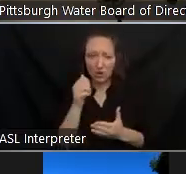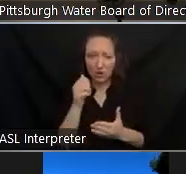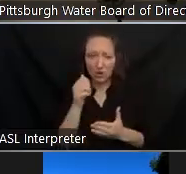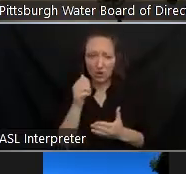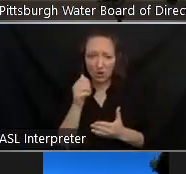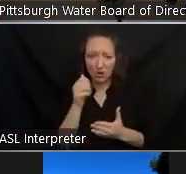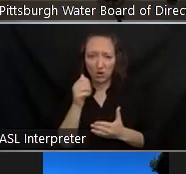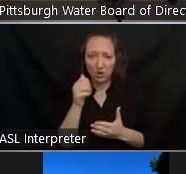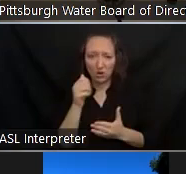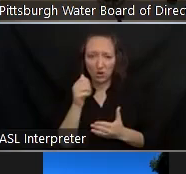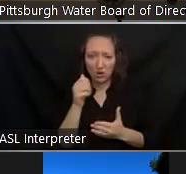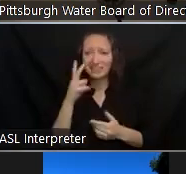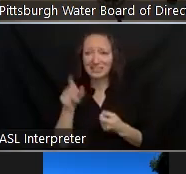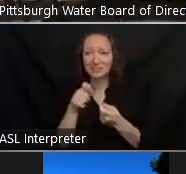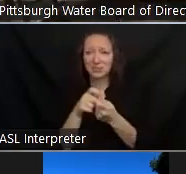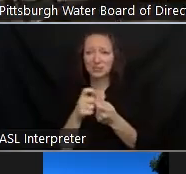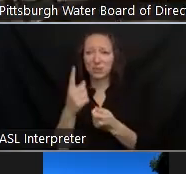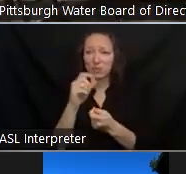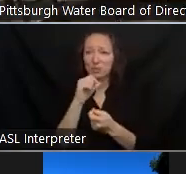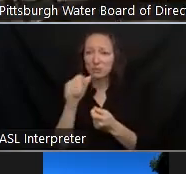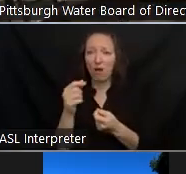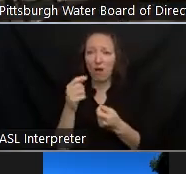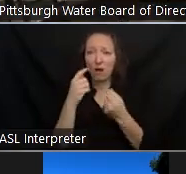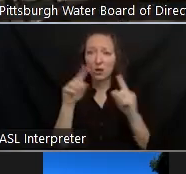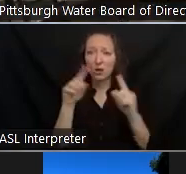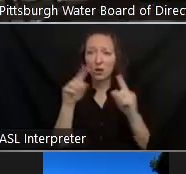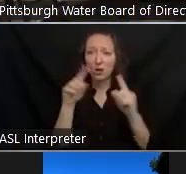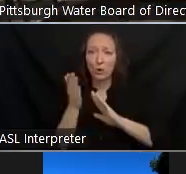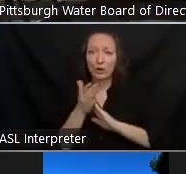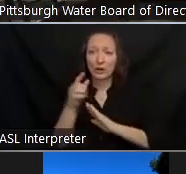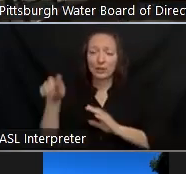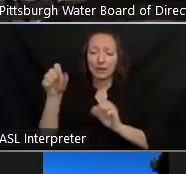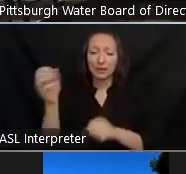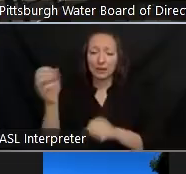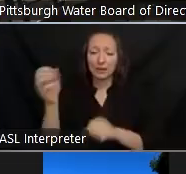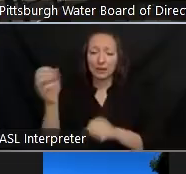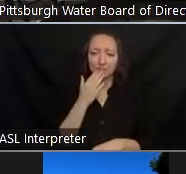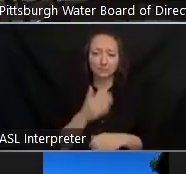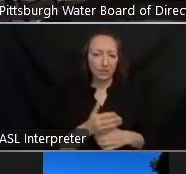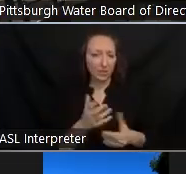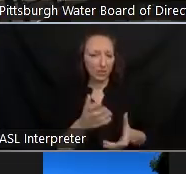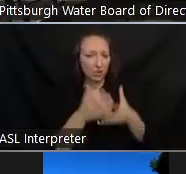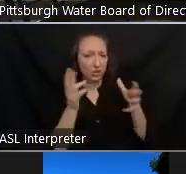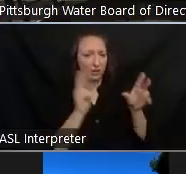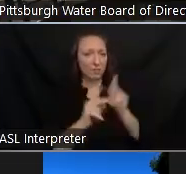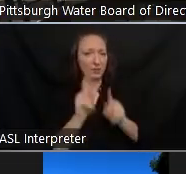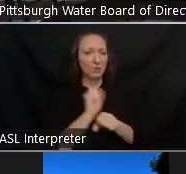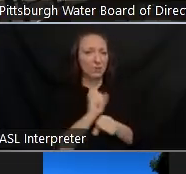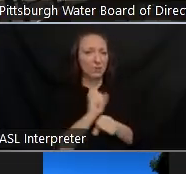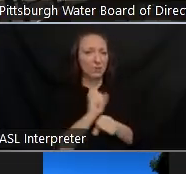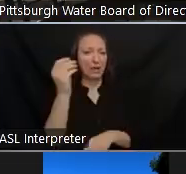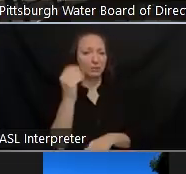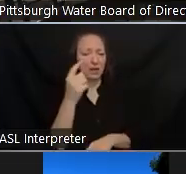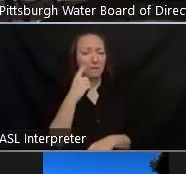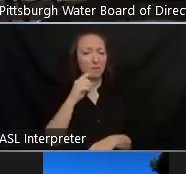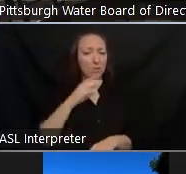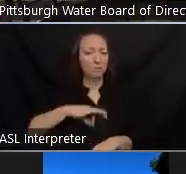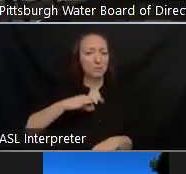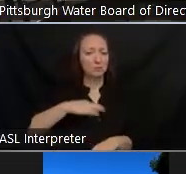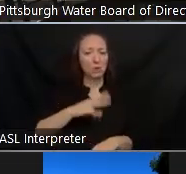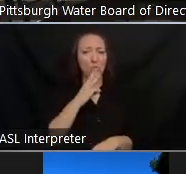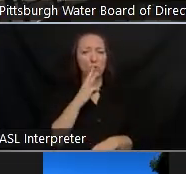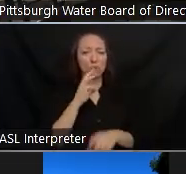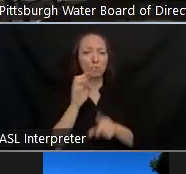So. Okay. Another question? Frank, there are a lot of folks who work outside, both for Pittsburgh Water and the contractors. Can